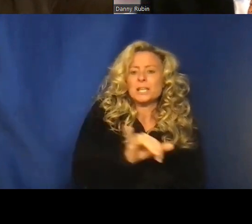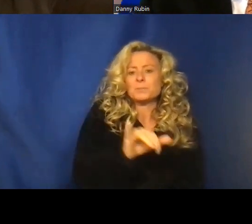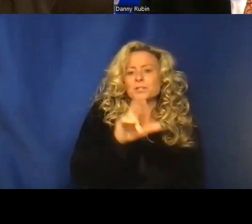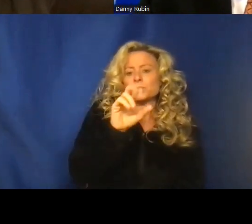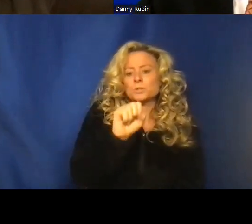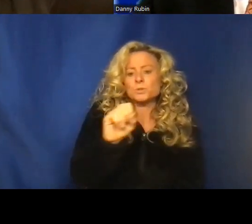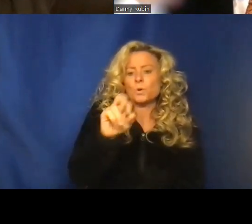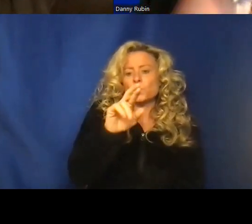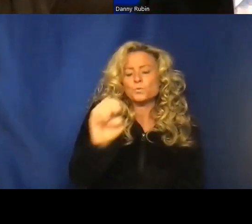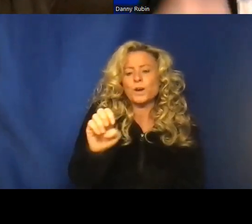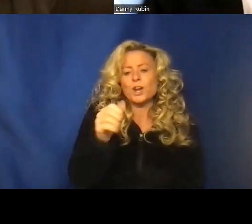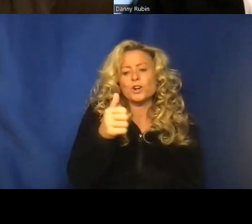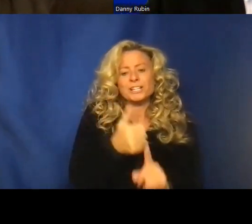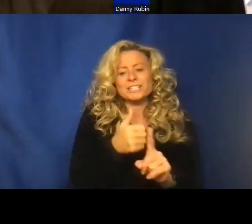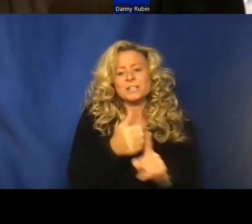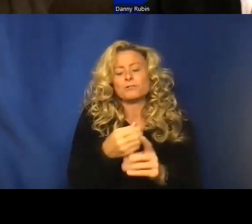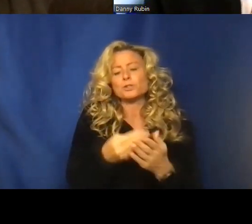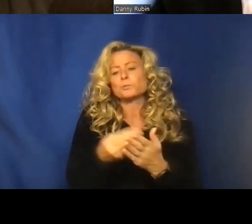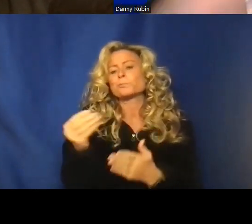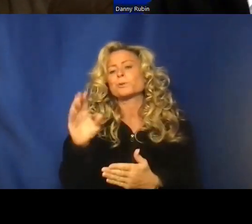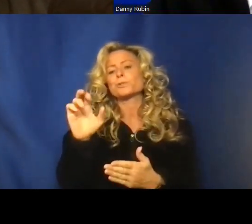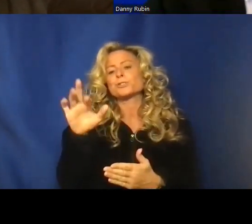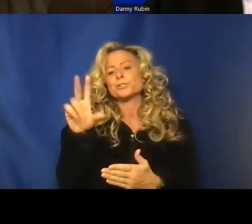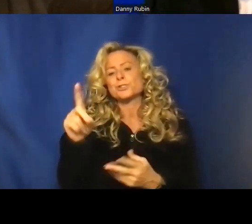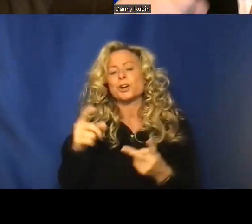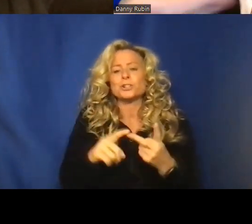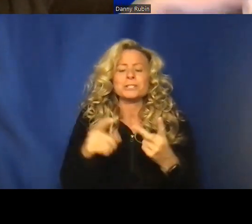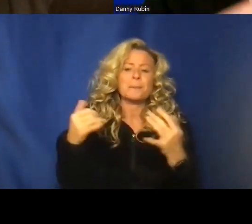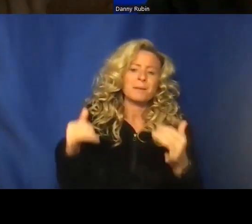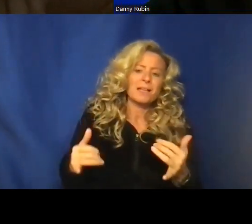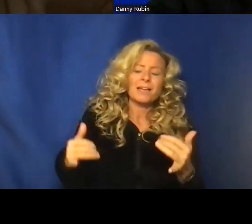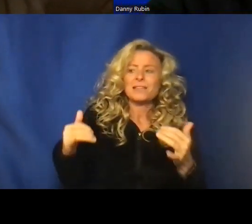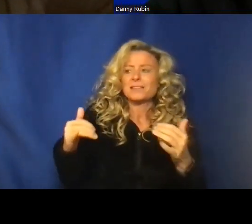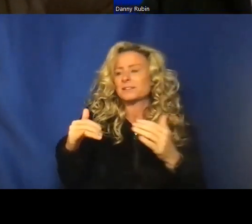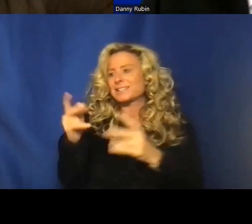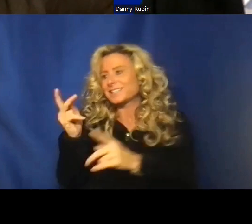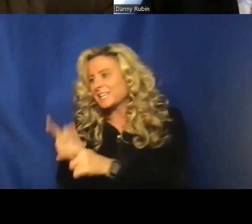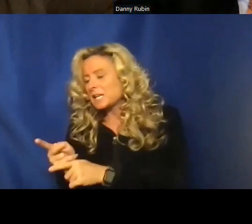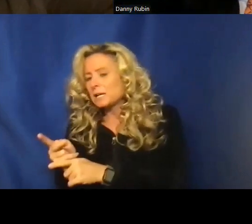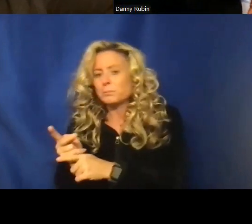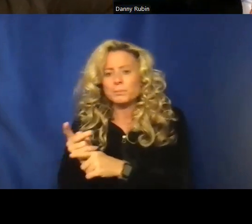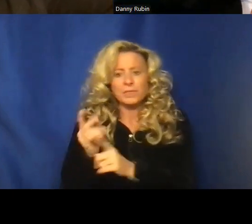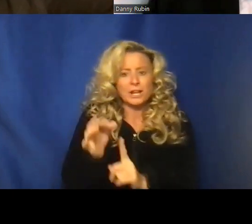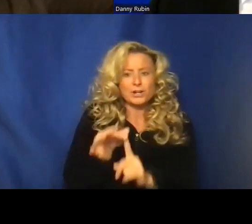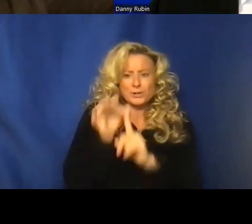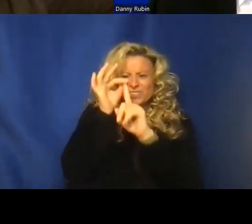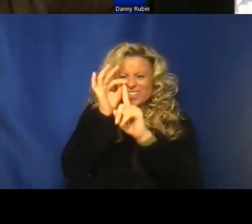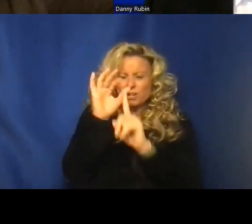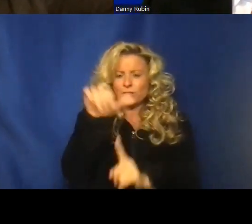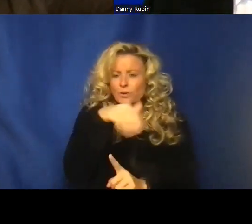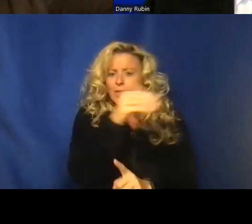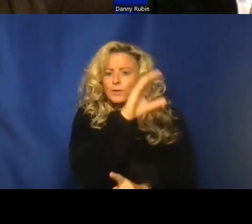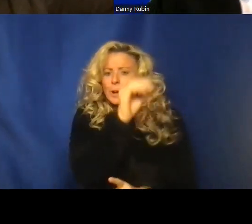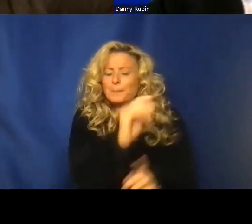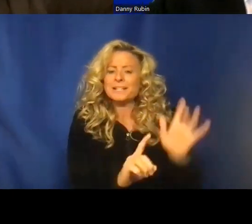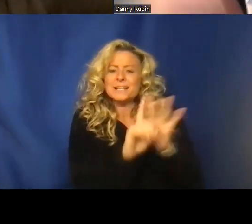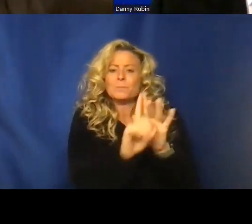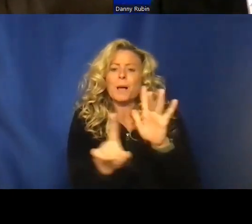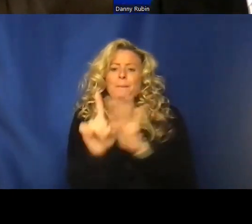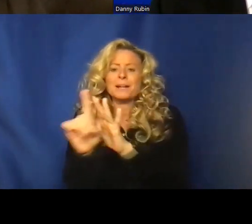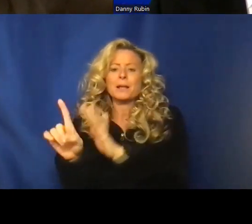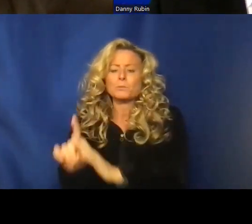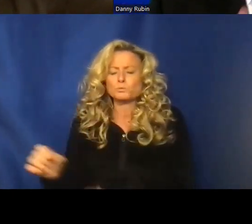allowing you to, purchase cards, house your cards, play games with the cards? Are you unique in that way? Are there other companies popping up? Do you have